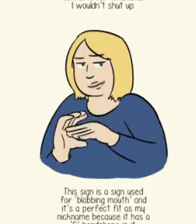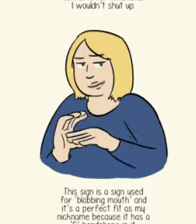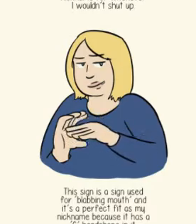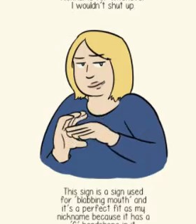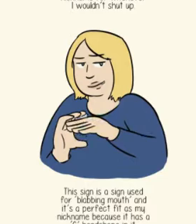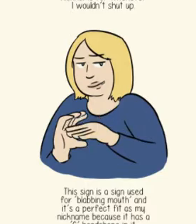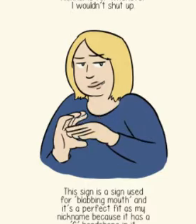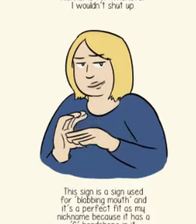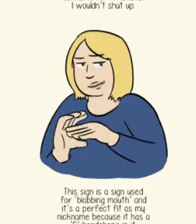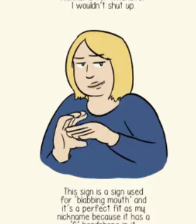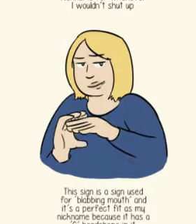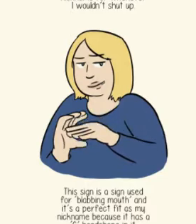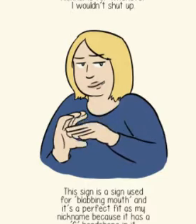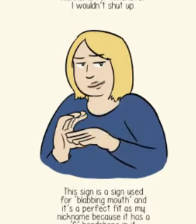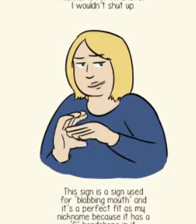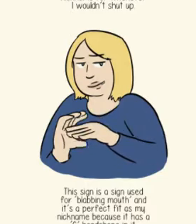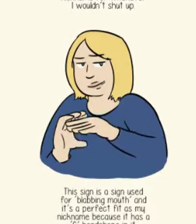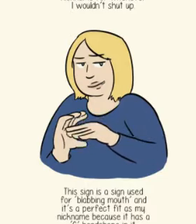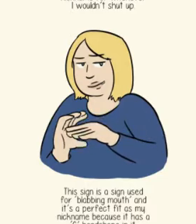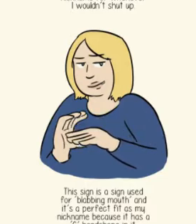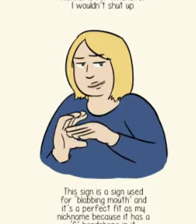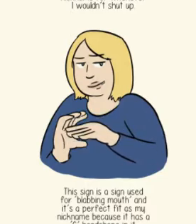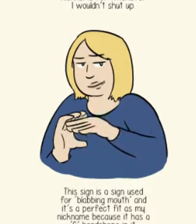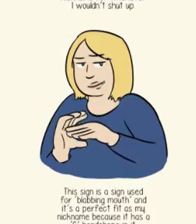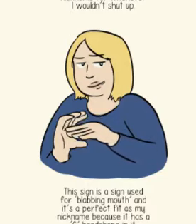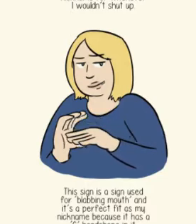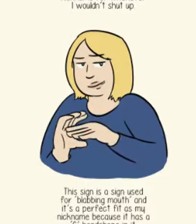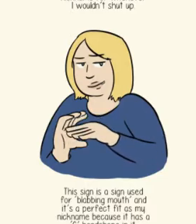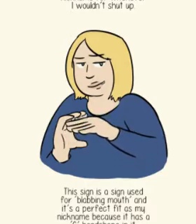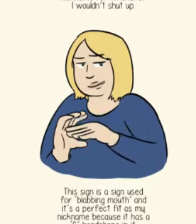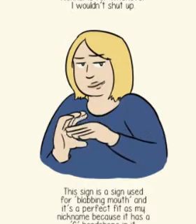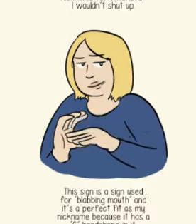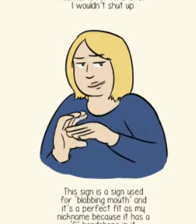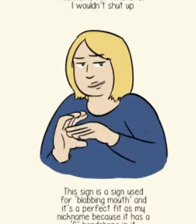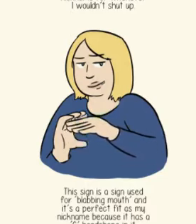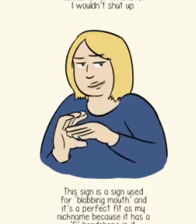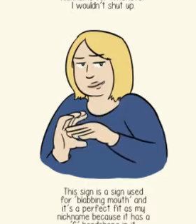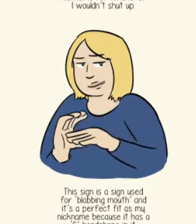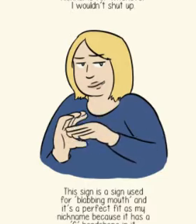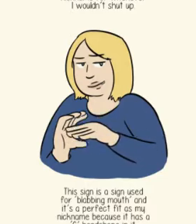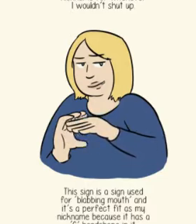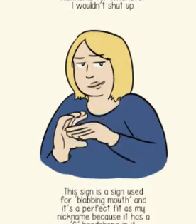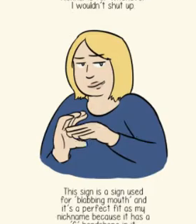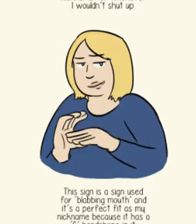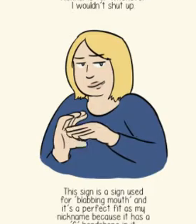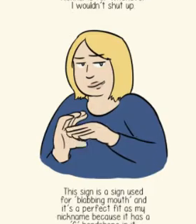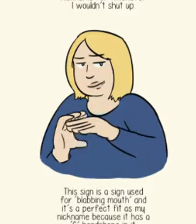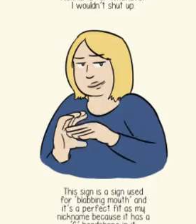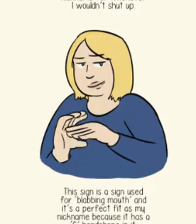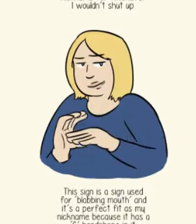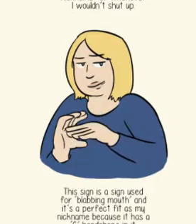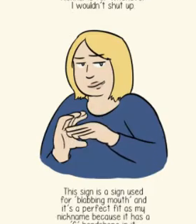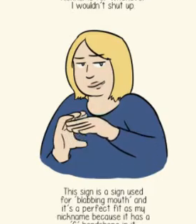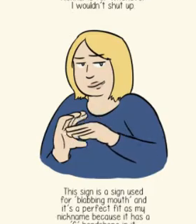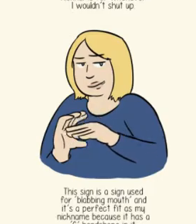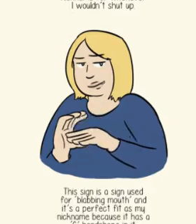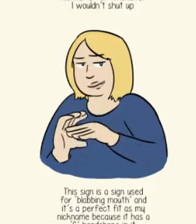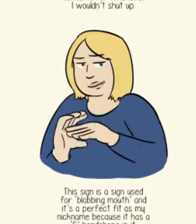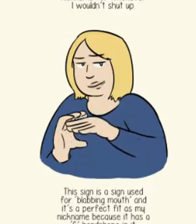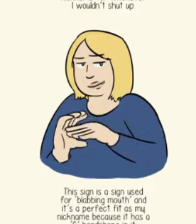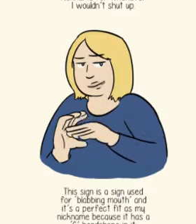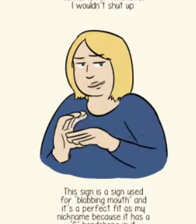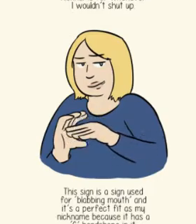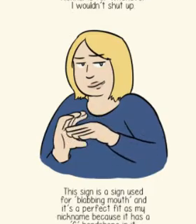individuals always ask them for your name and they'll know something about you it's usually like oh your hair color your eye color